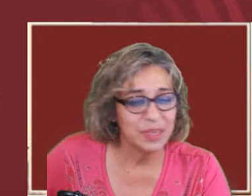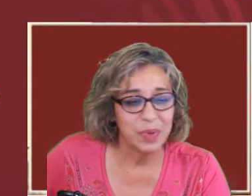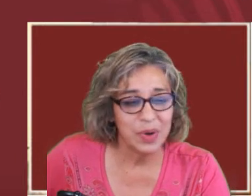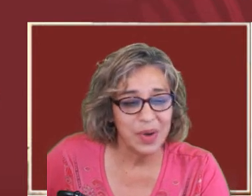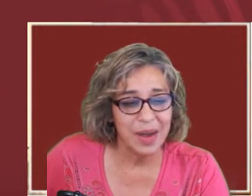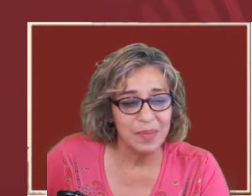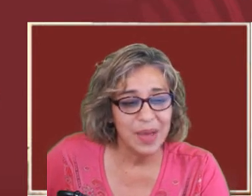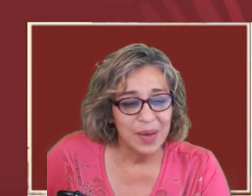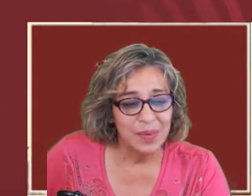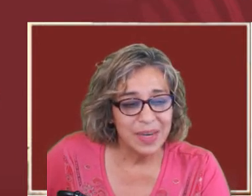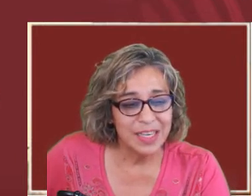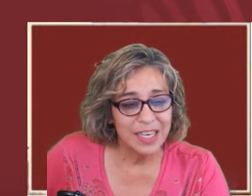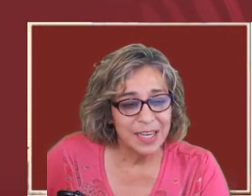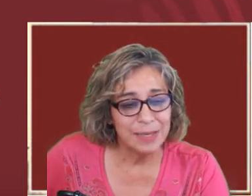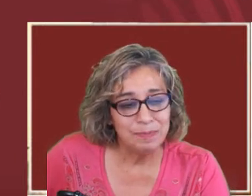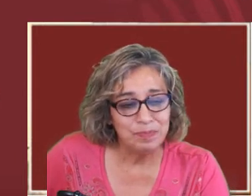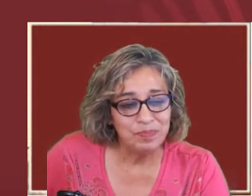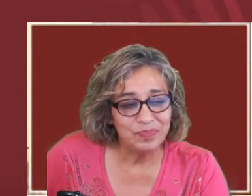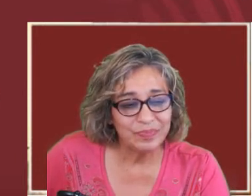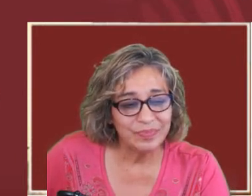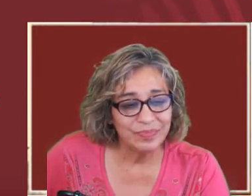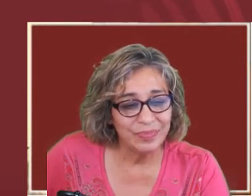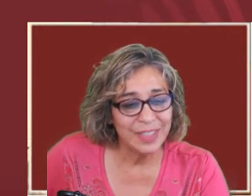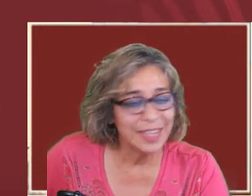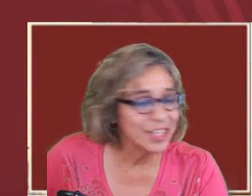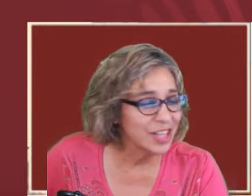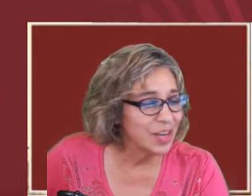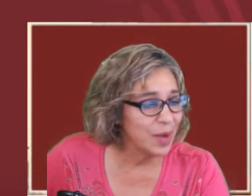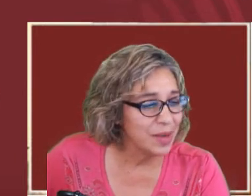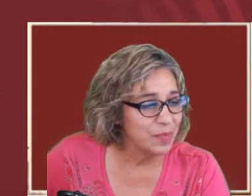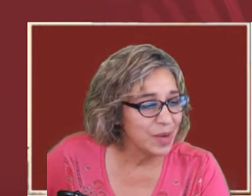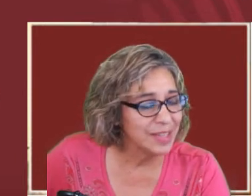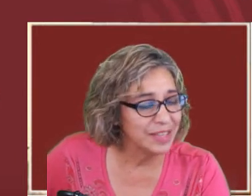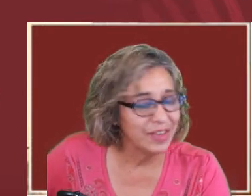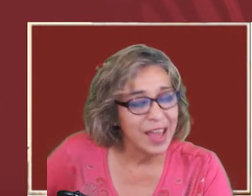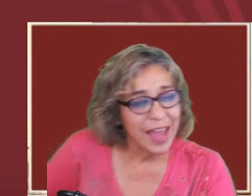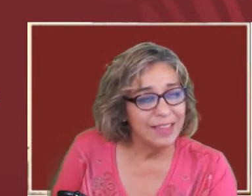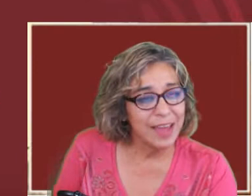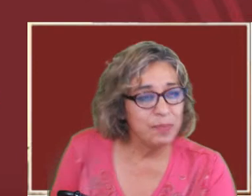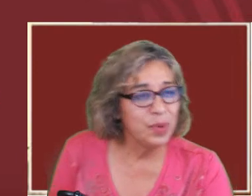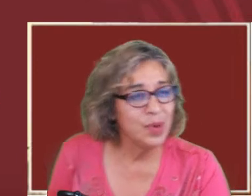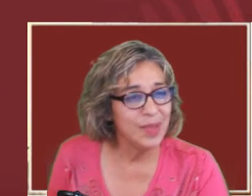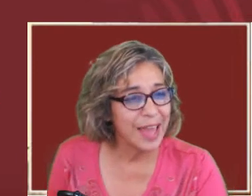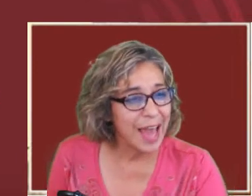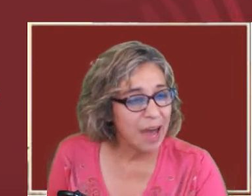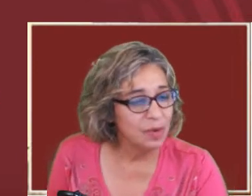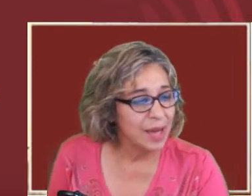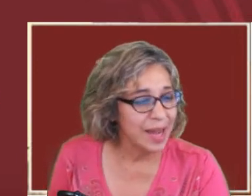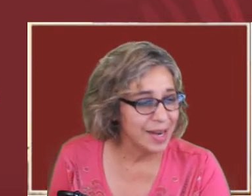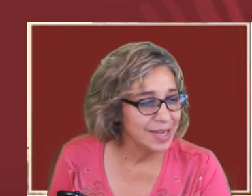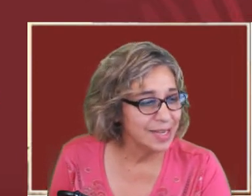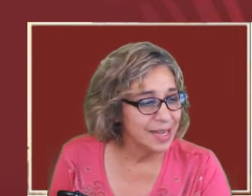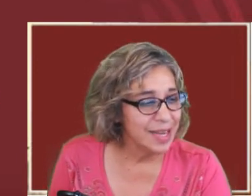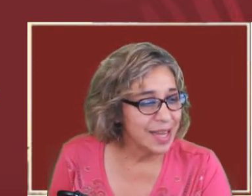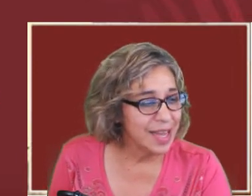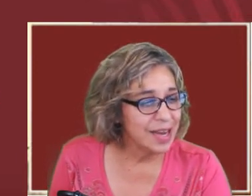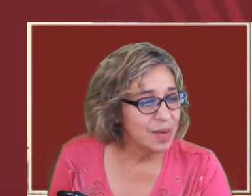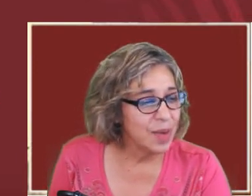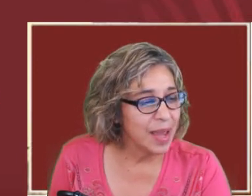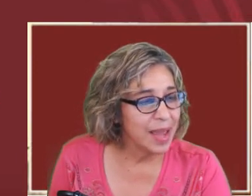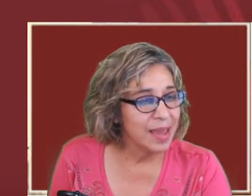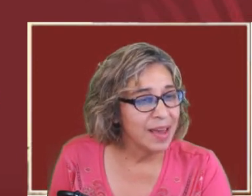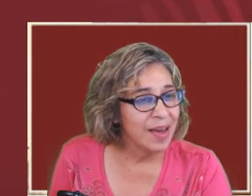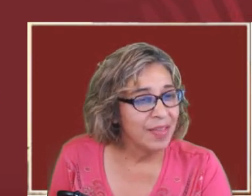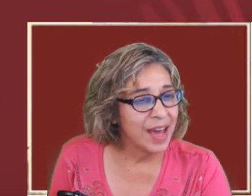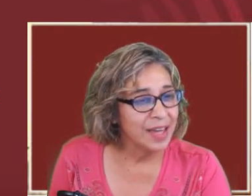whistleblowers program, which is actually quite impressive. And they outline it in a